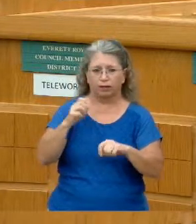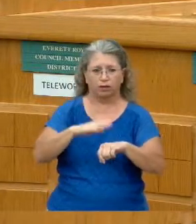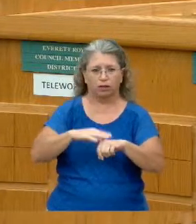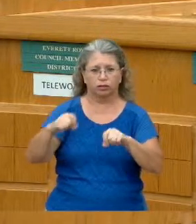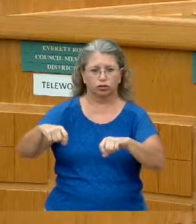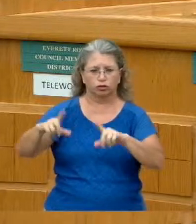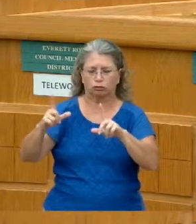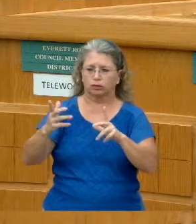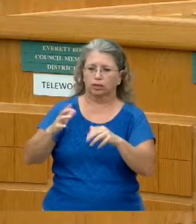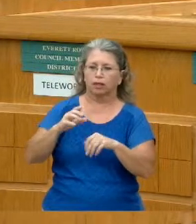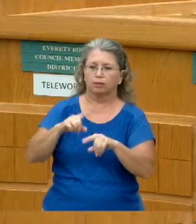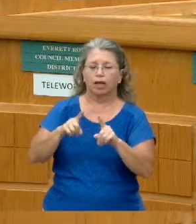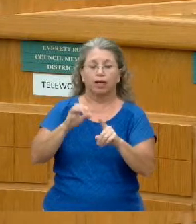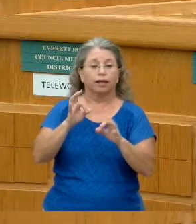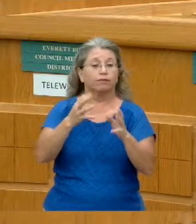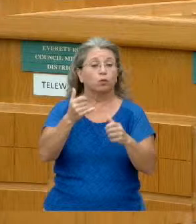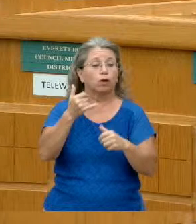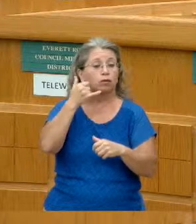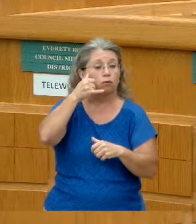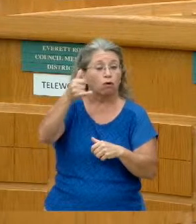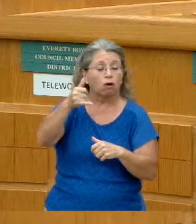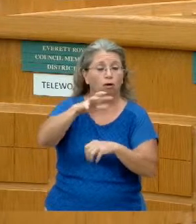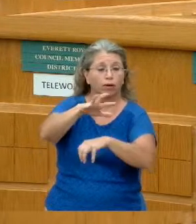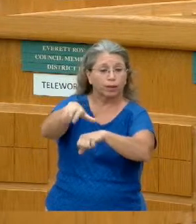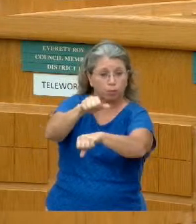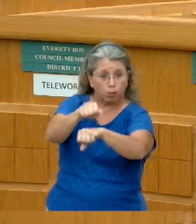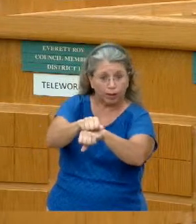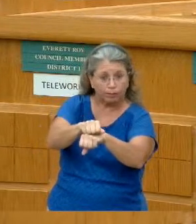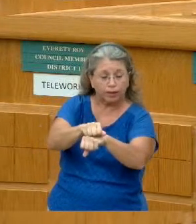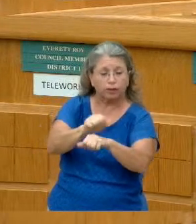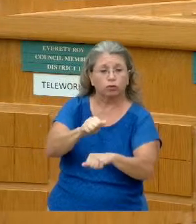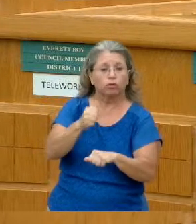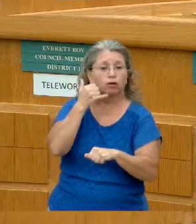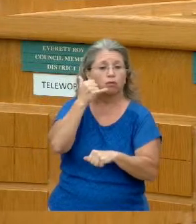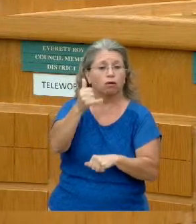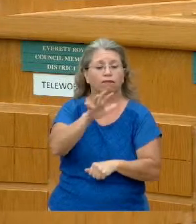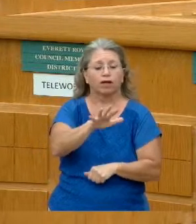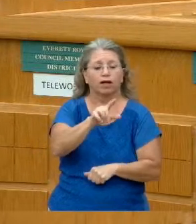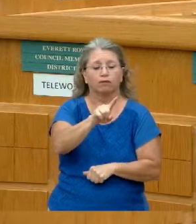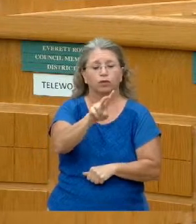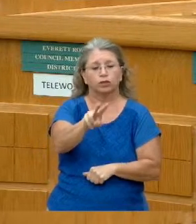but if you wanted to register for an appointment, you want to call